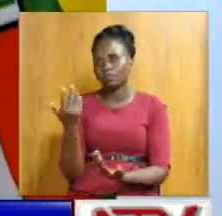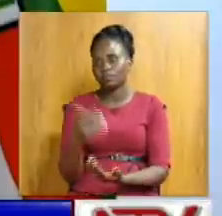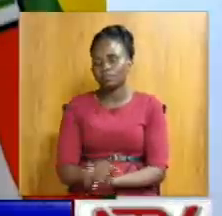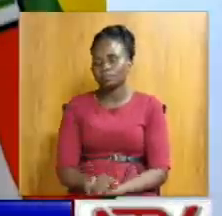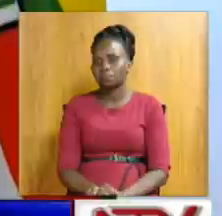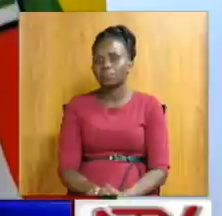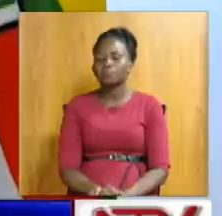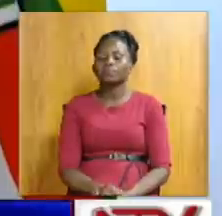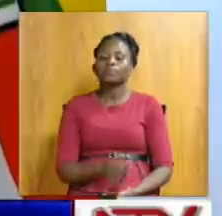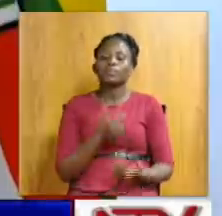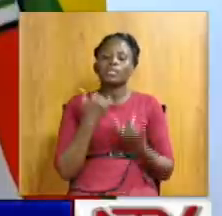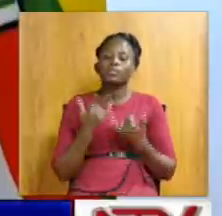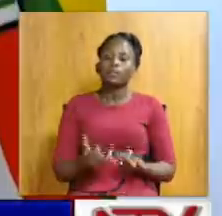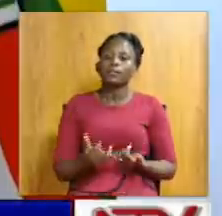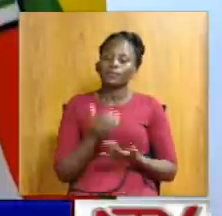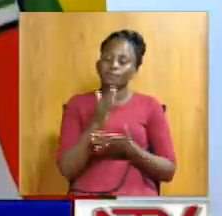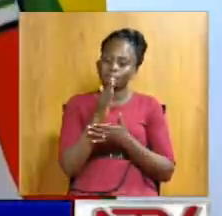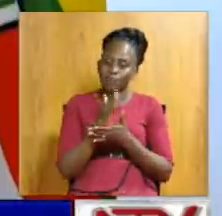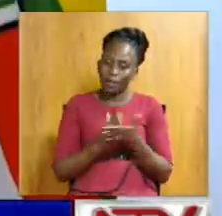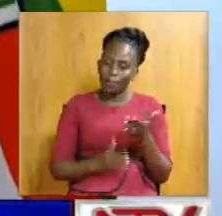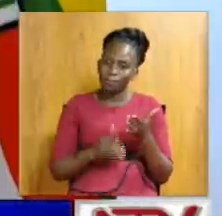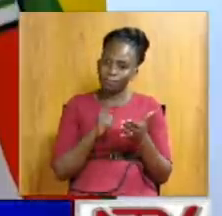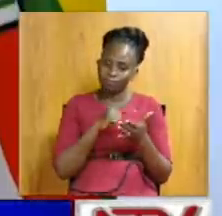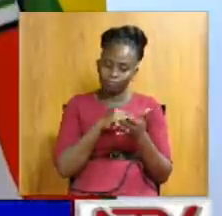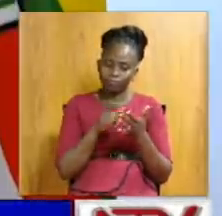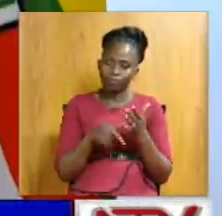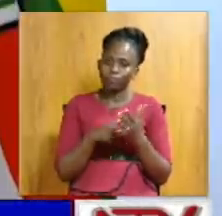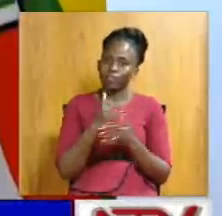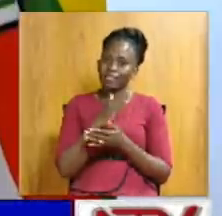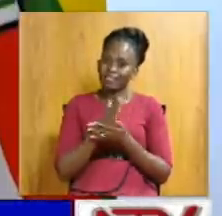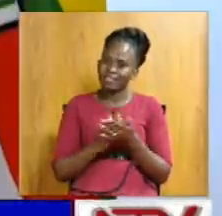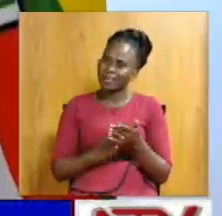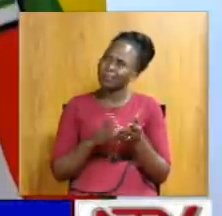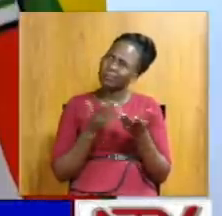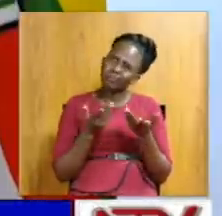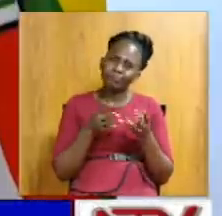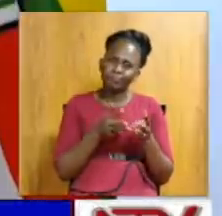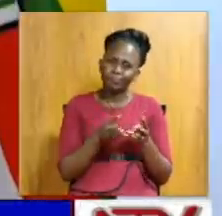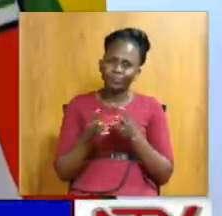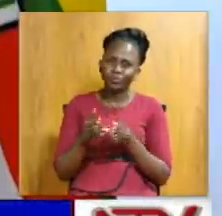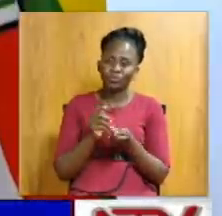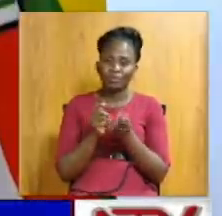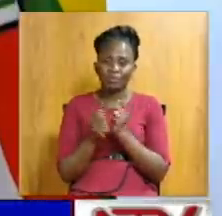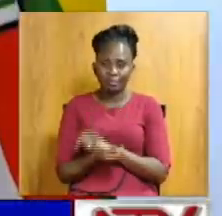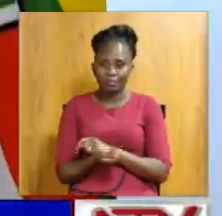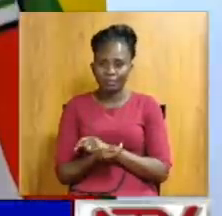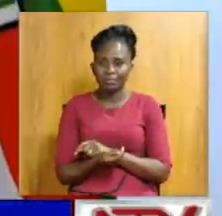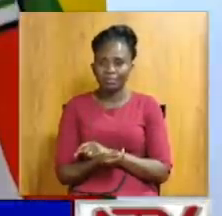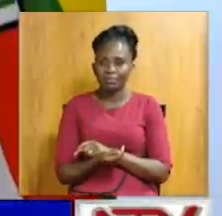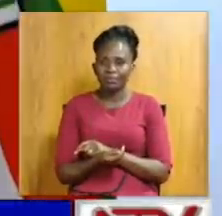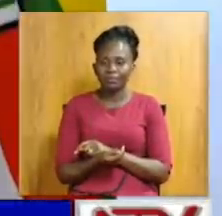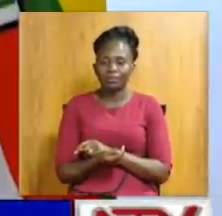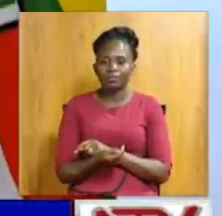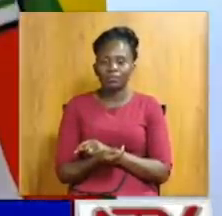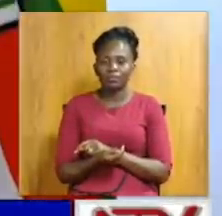Some of these measures will be reversed. Some of these measures may be reversed.